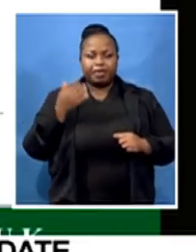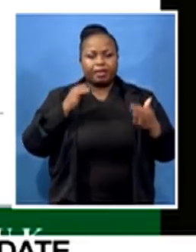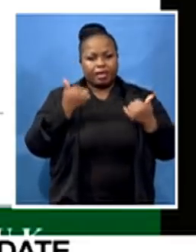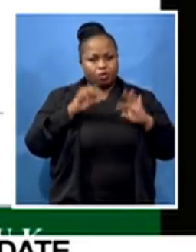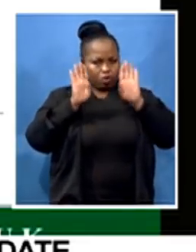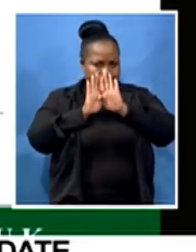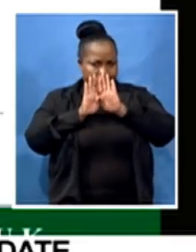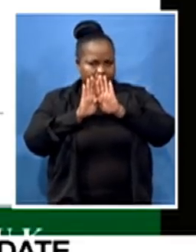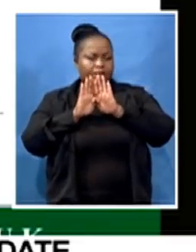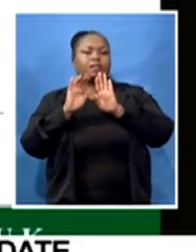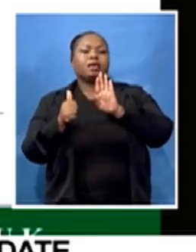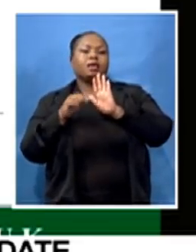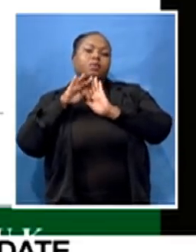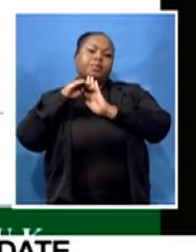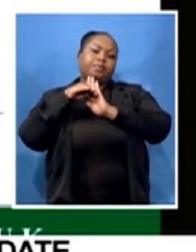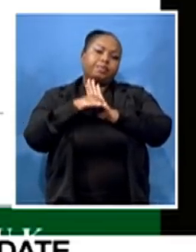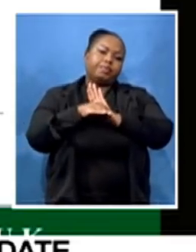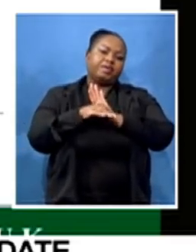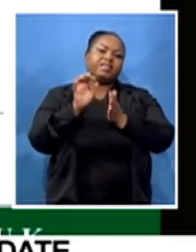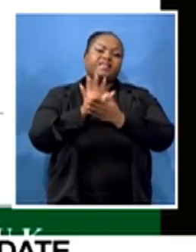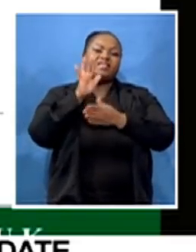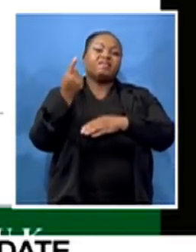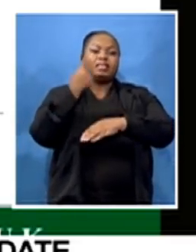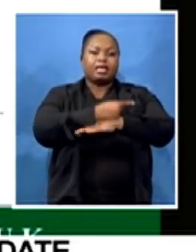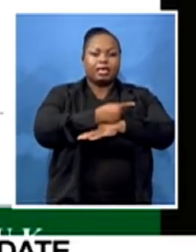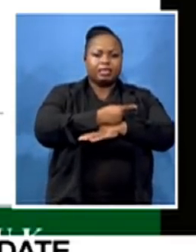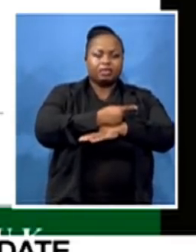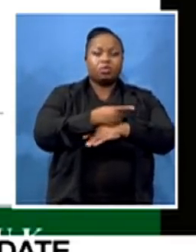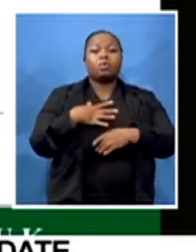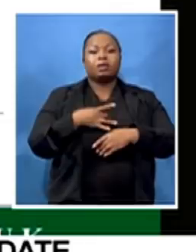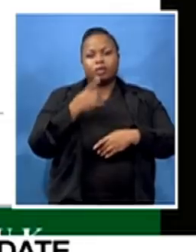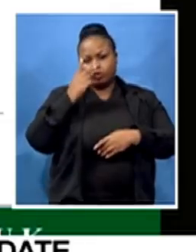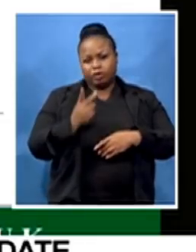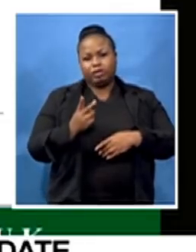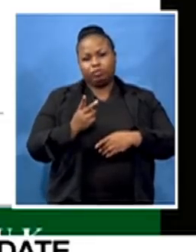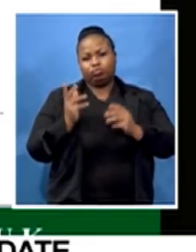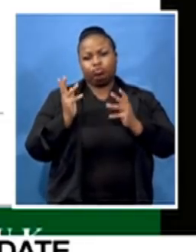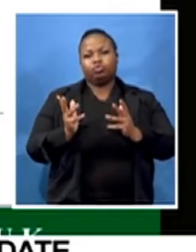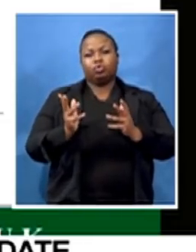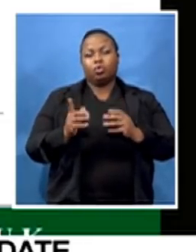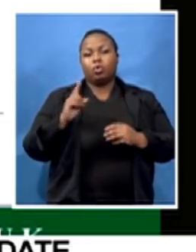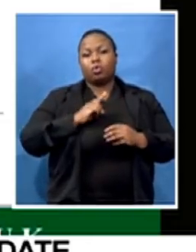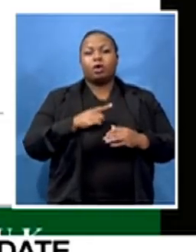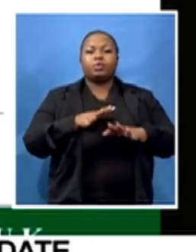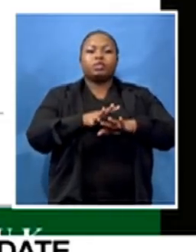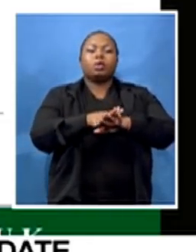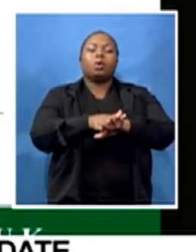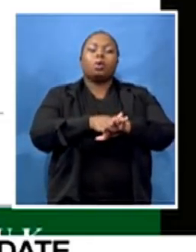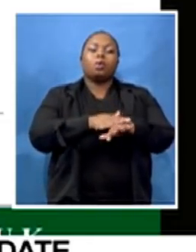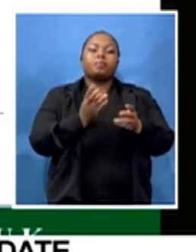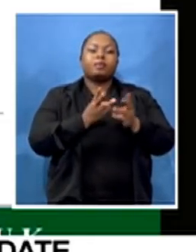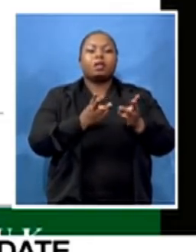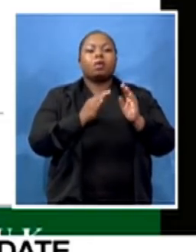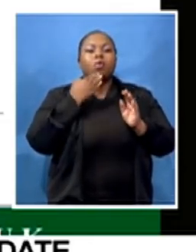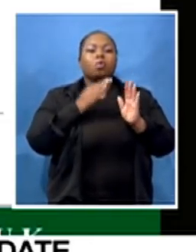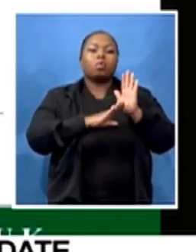15 days. This is what we would like to see, where you have a slow increase so that people recover before too many are